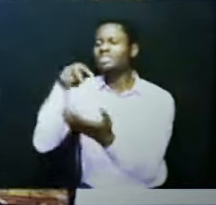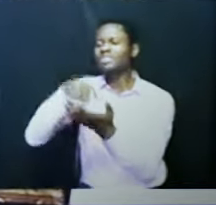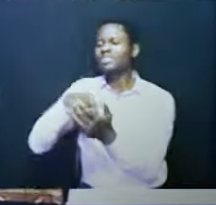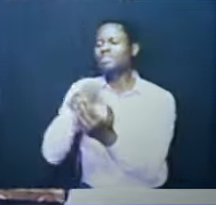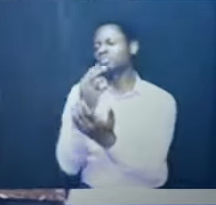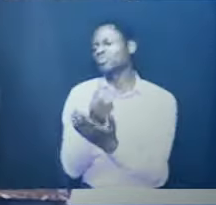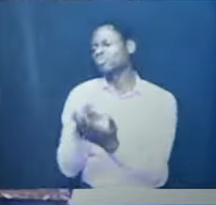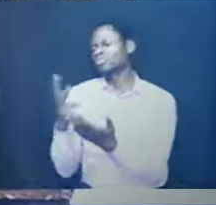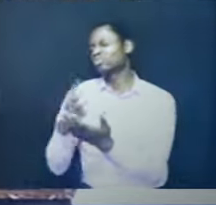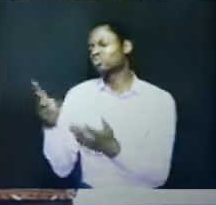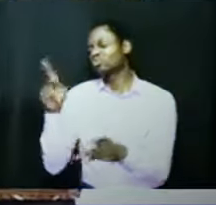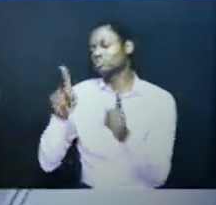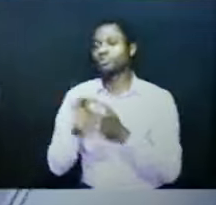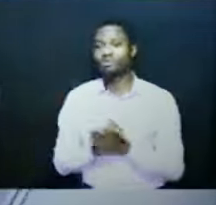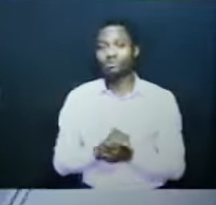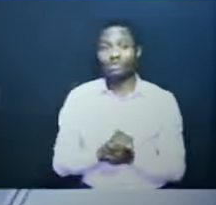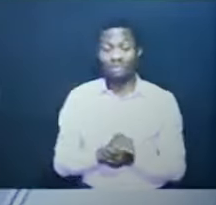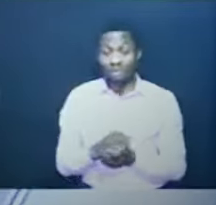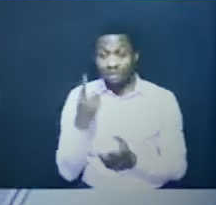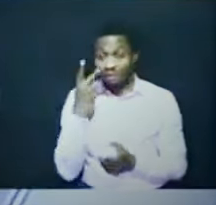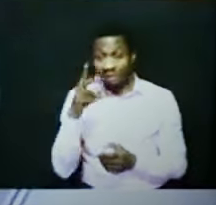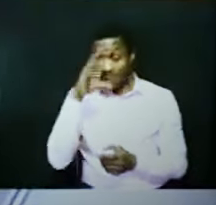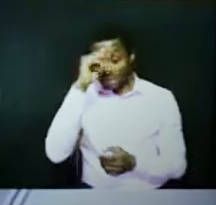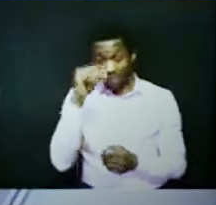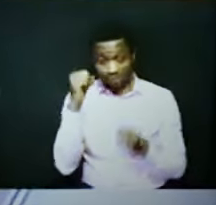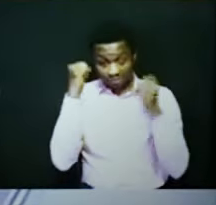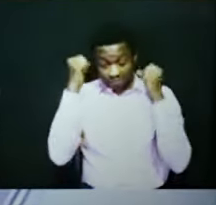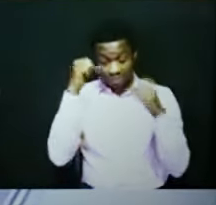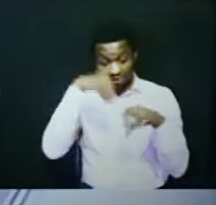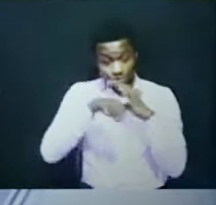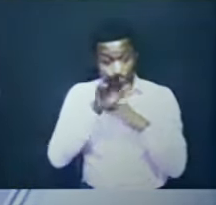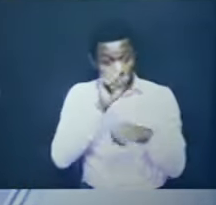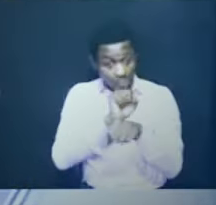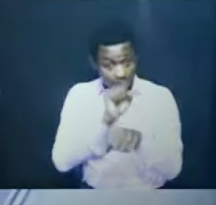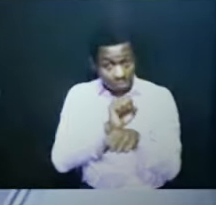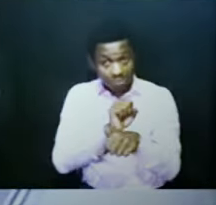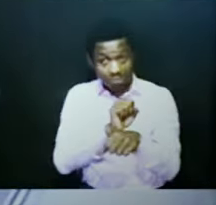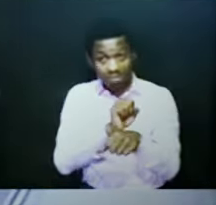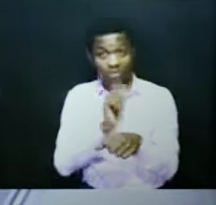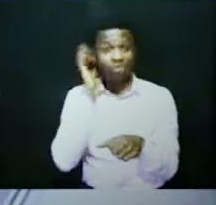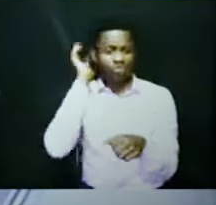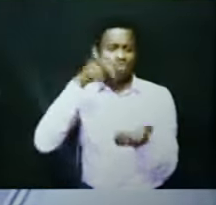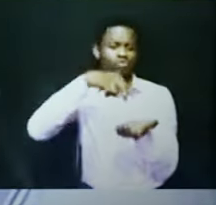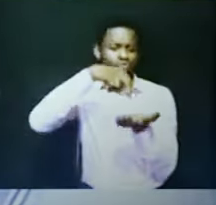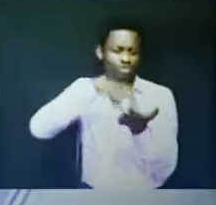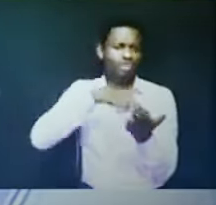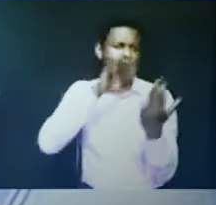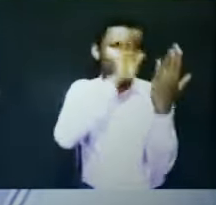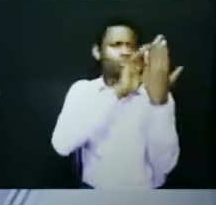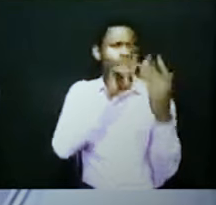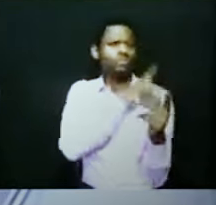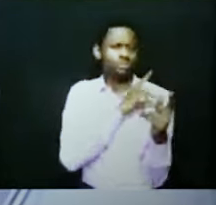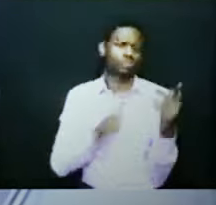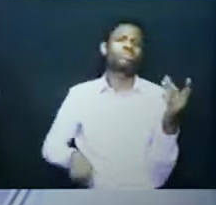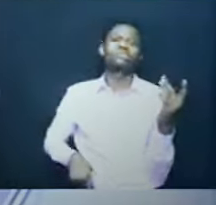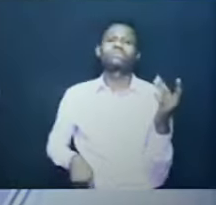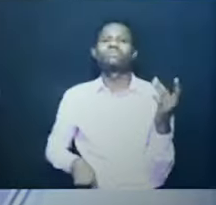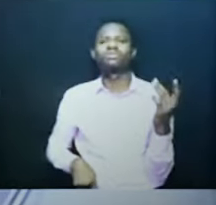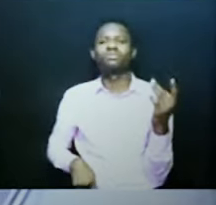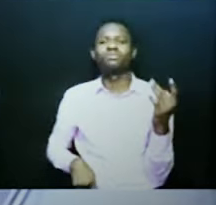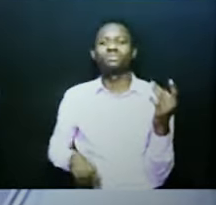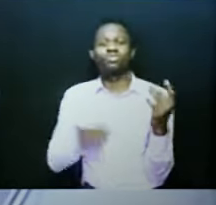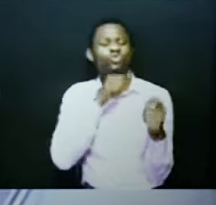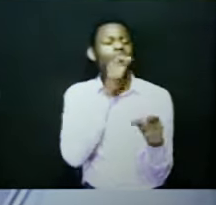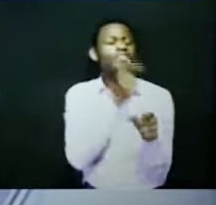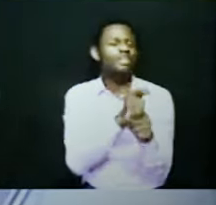man who is diligent in his works? Wunhunu obi oye ensia e won adwuma ho a he will stand before kings. Obejina ahemfo anim, not before